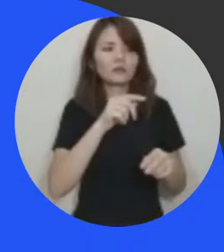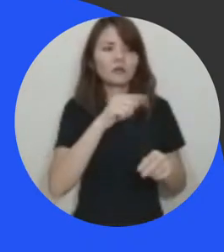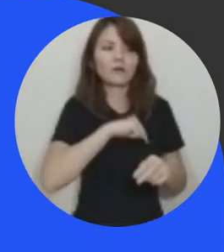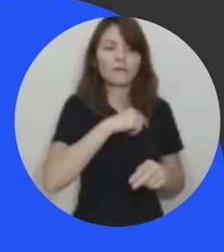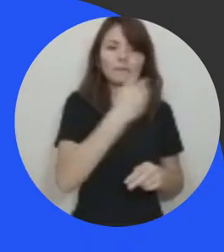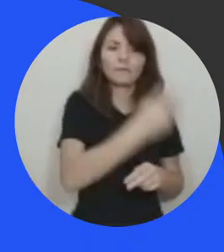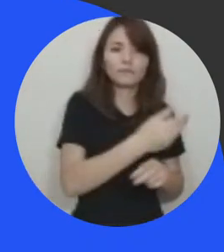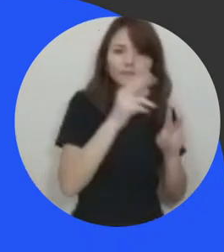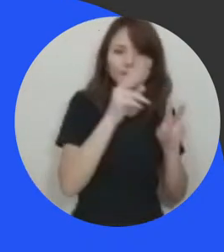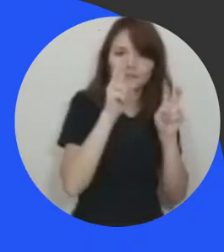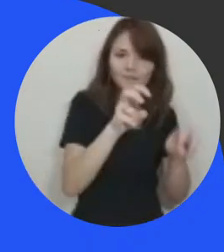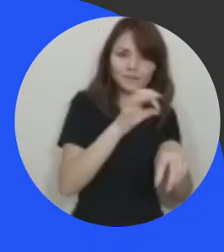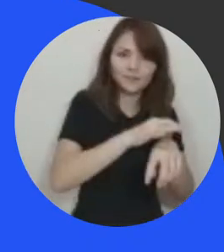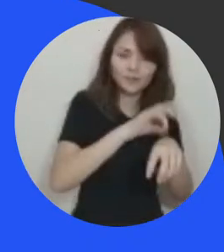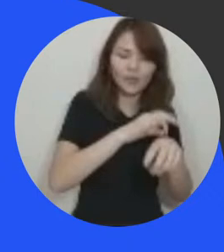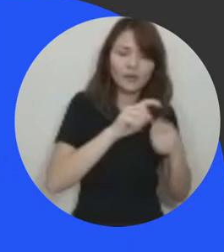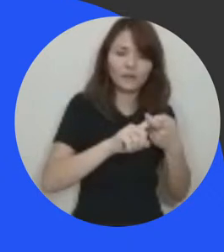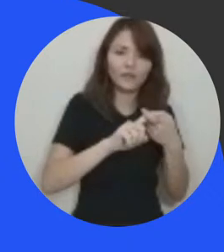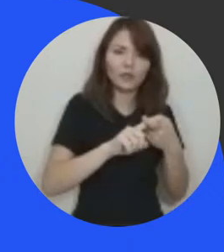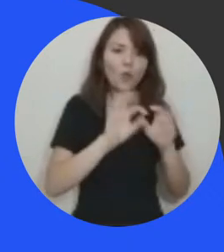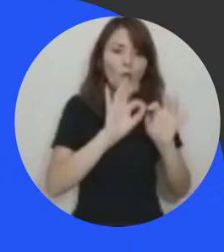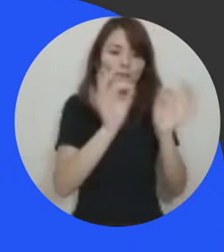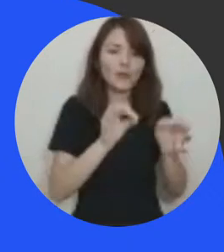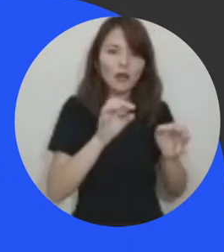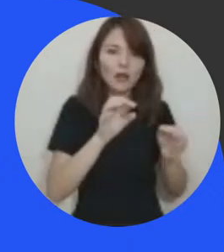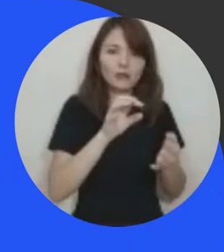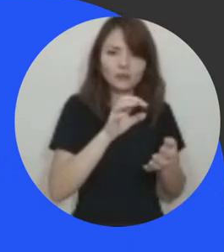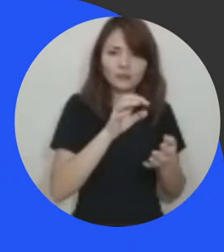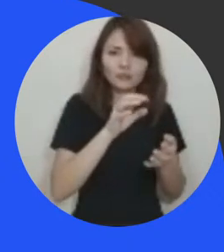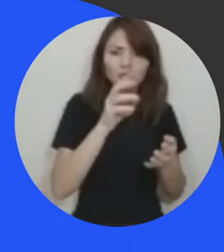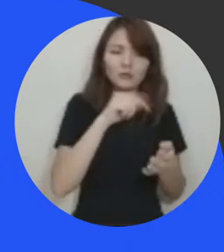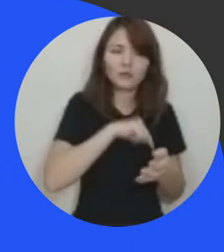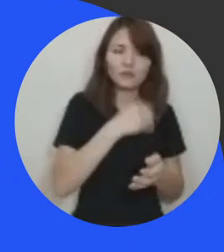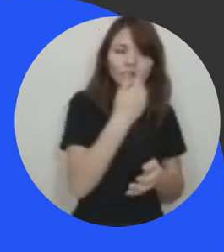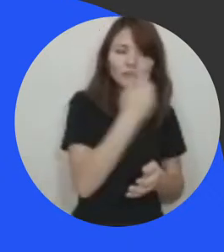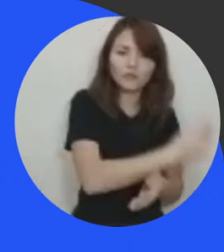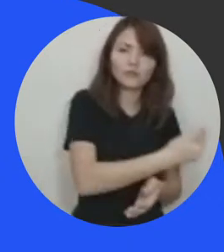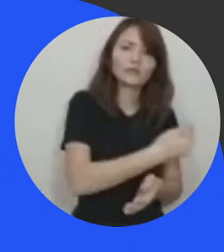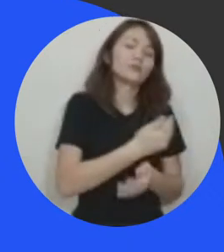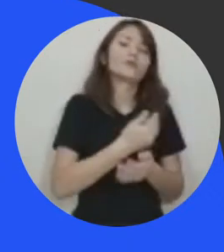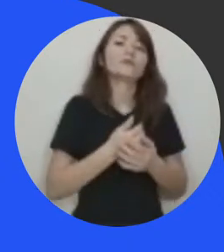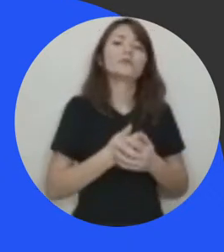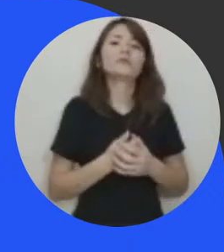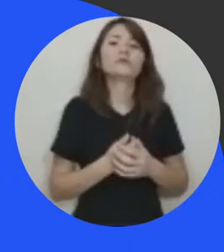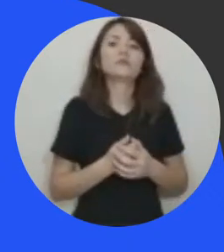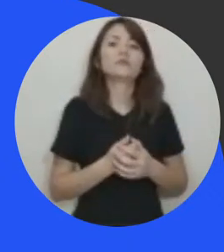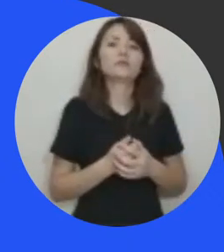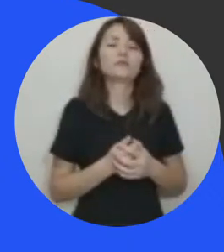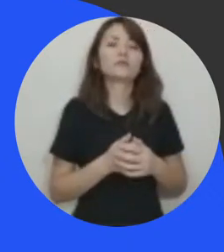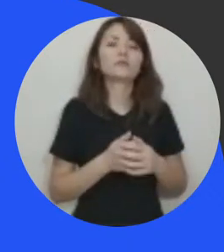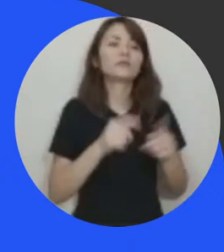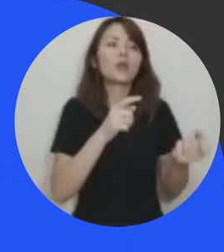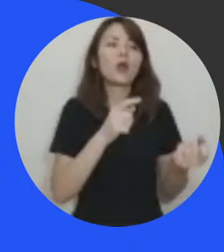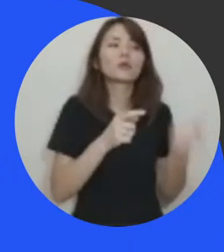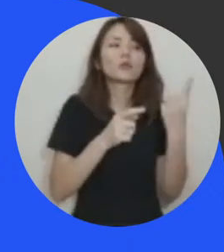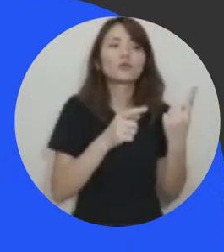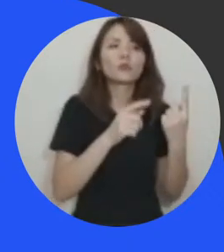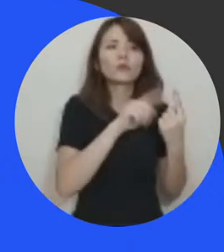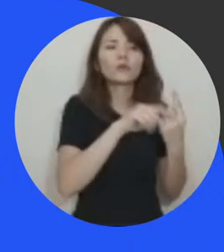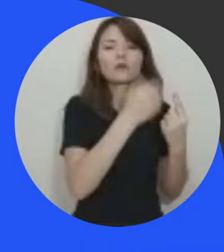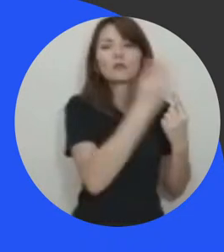where that case or where that cluster might have come from. And the thing to remember is, in a pandemic,